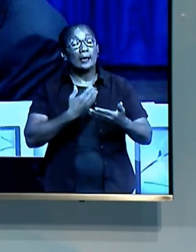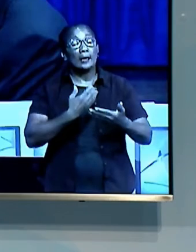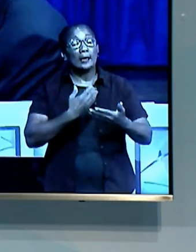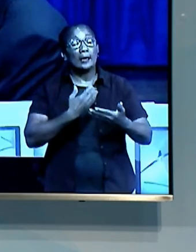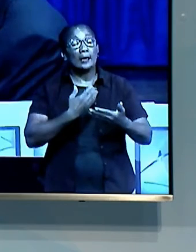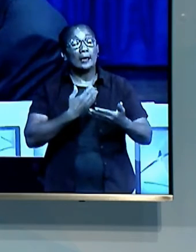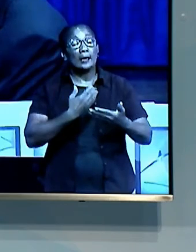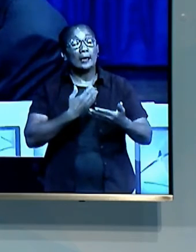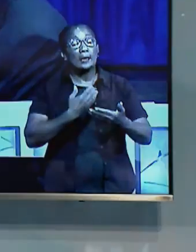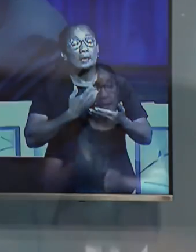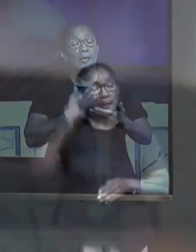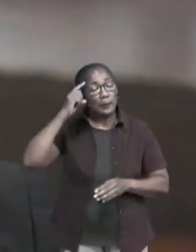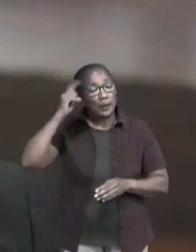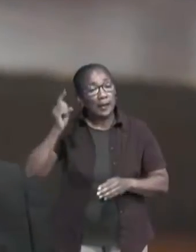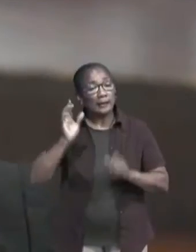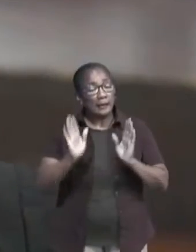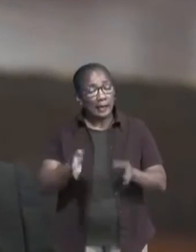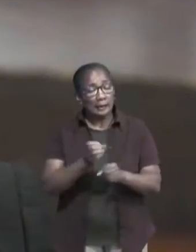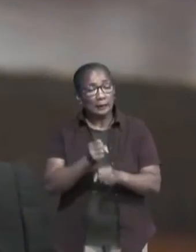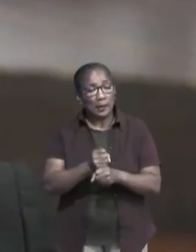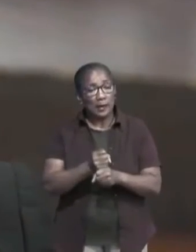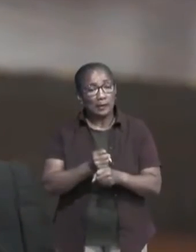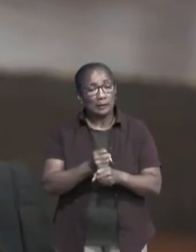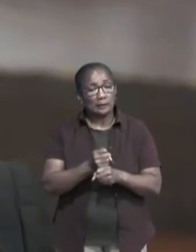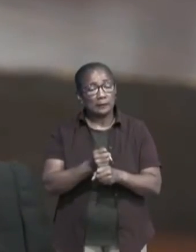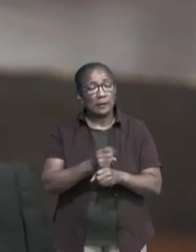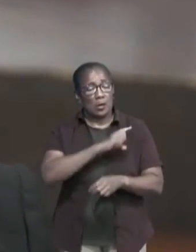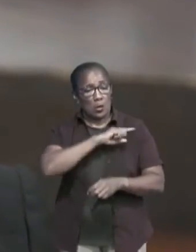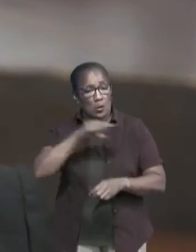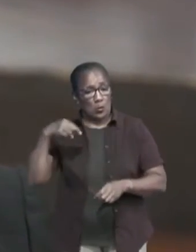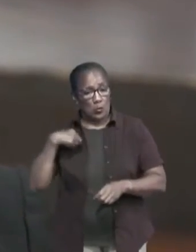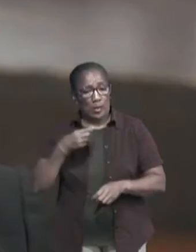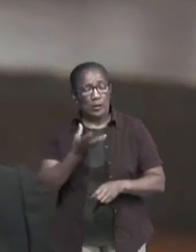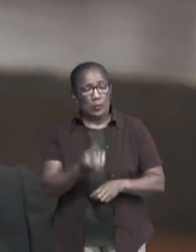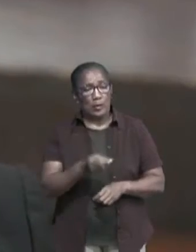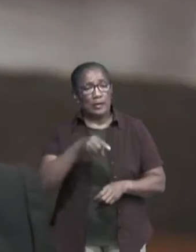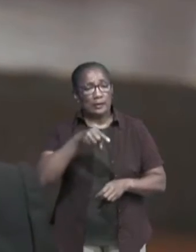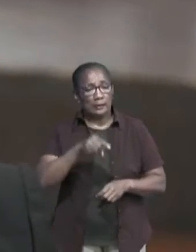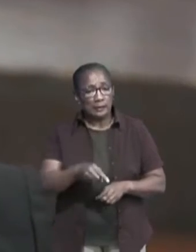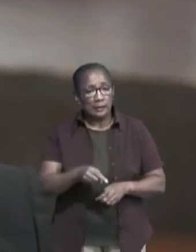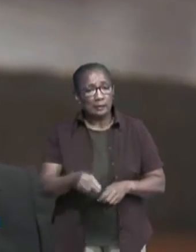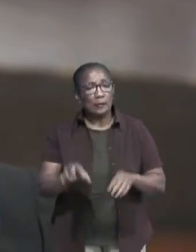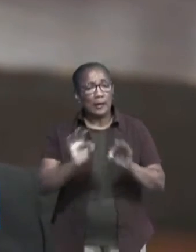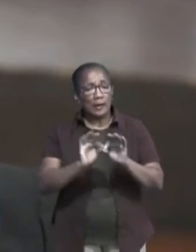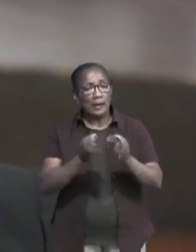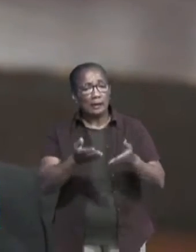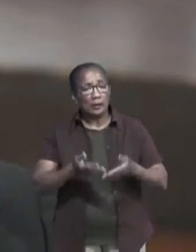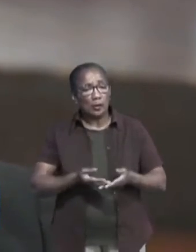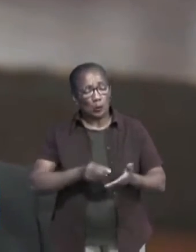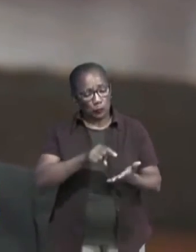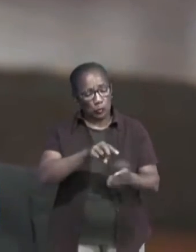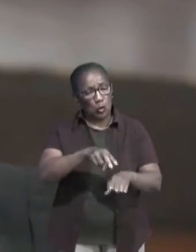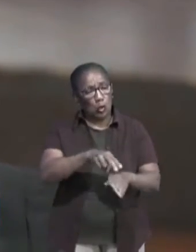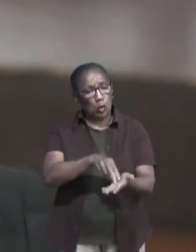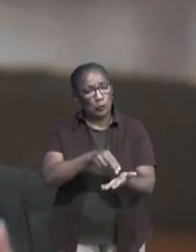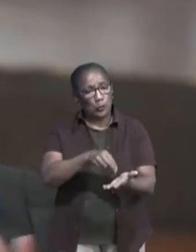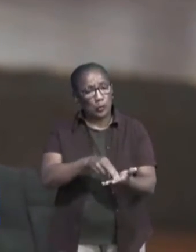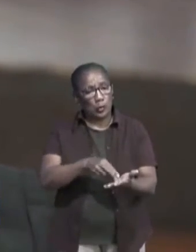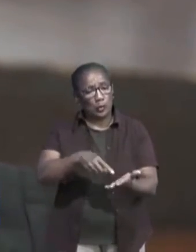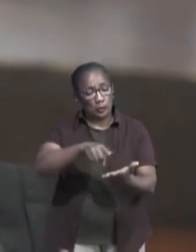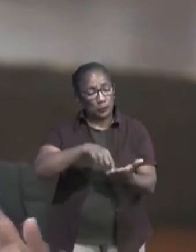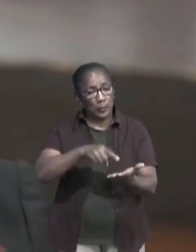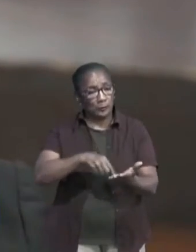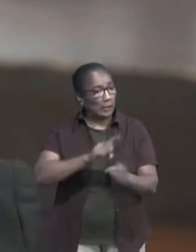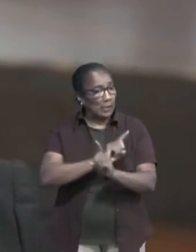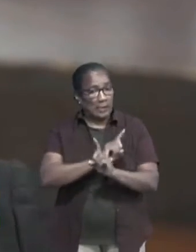onderwijsproces. We will take this opportunity by using the tablets not only to put